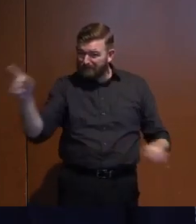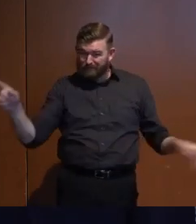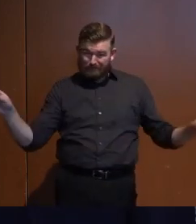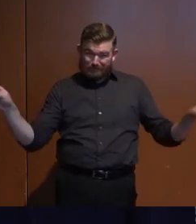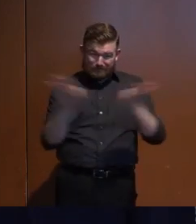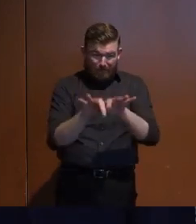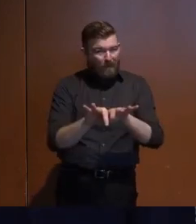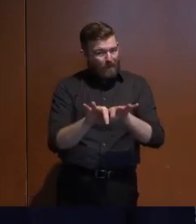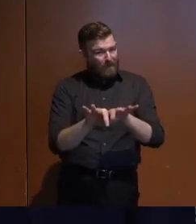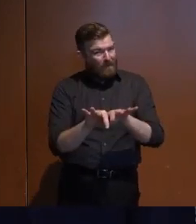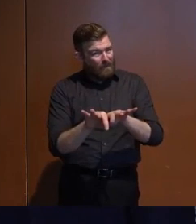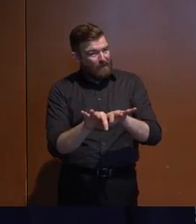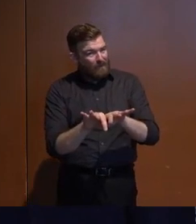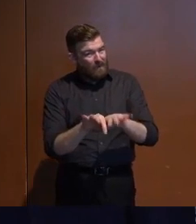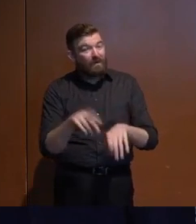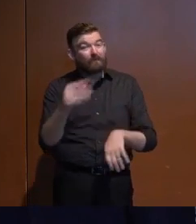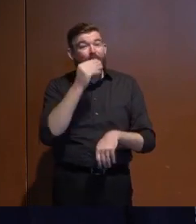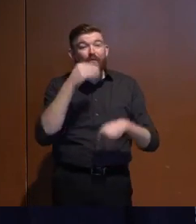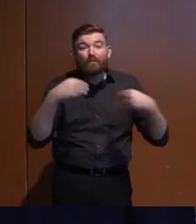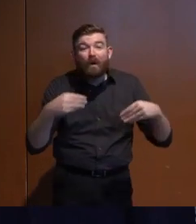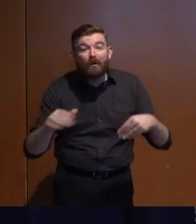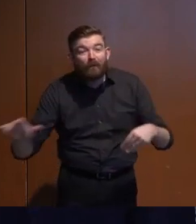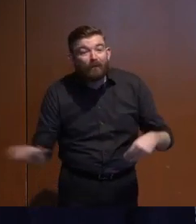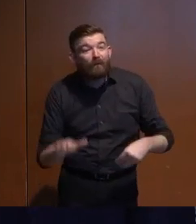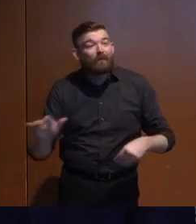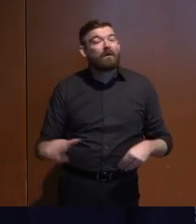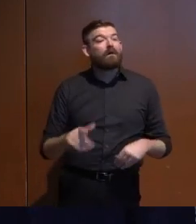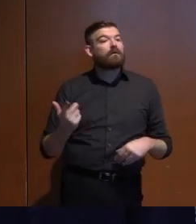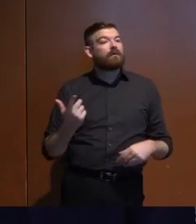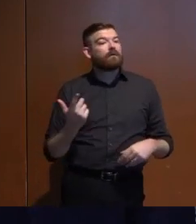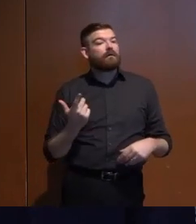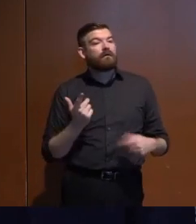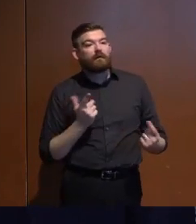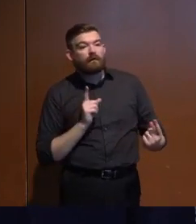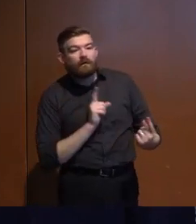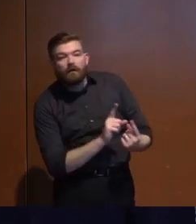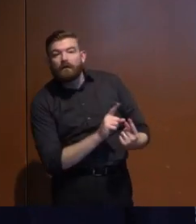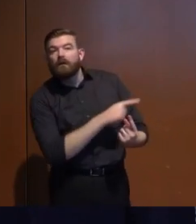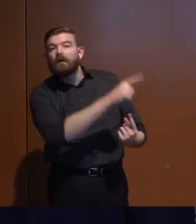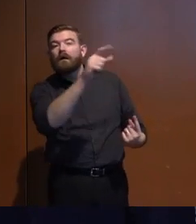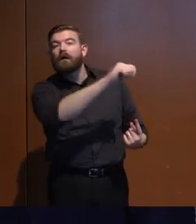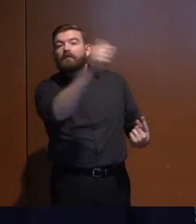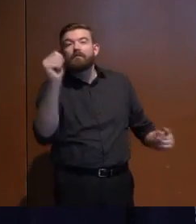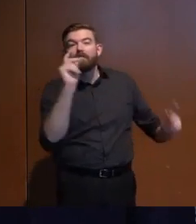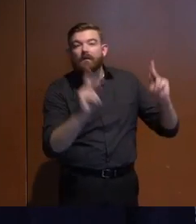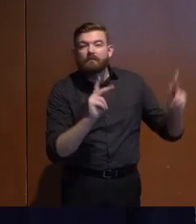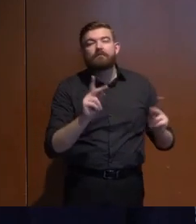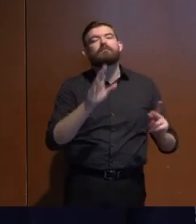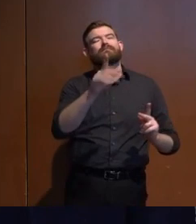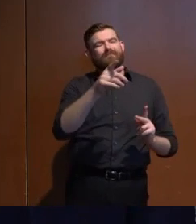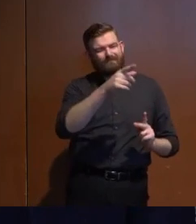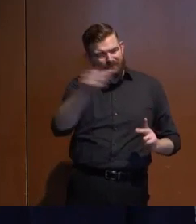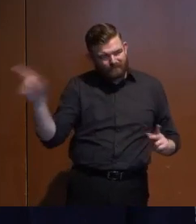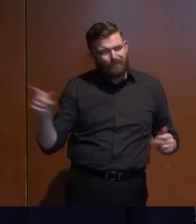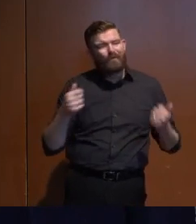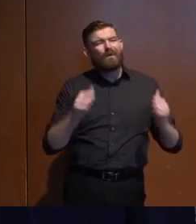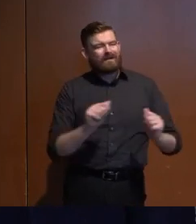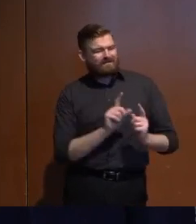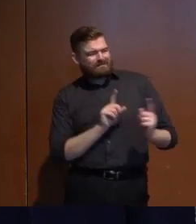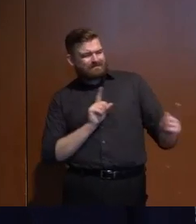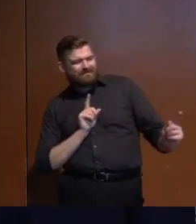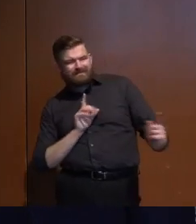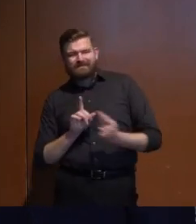store clerks and others who interact closely with the public, please try to maintain as much social distancing